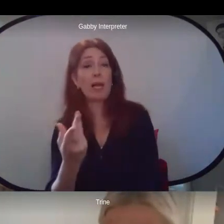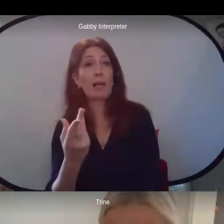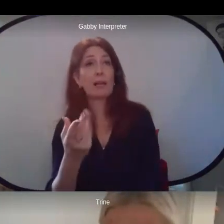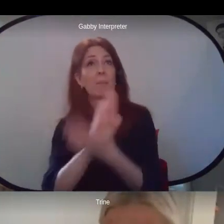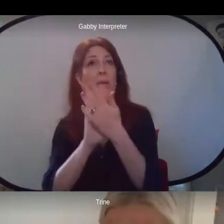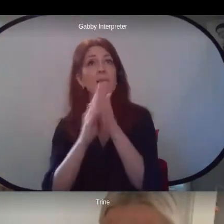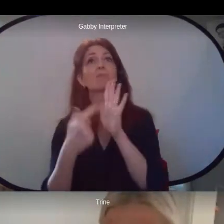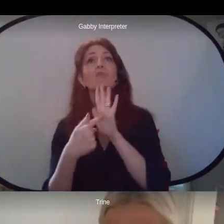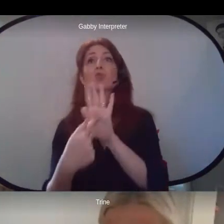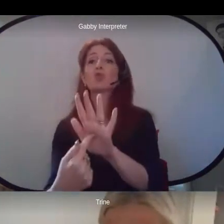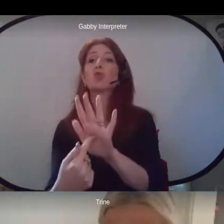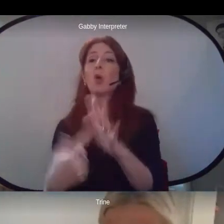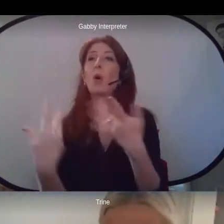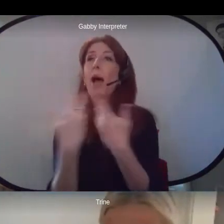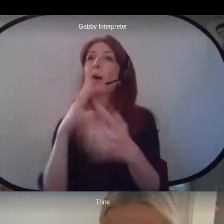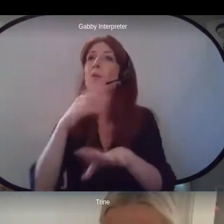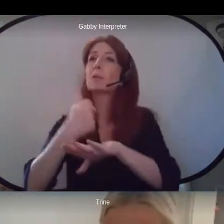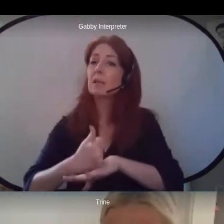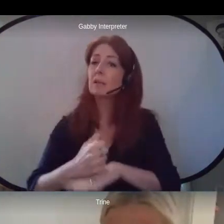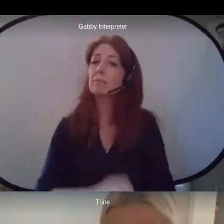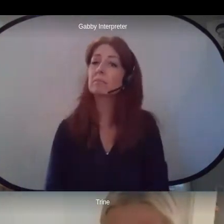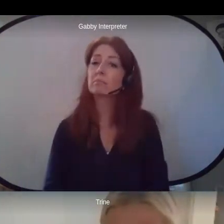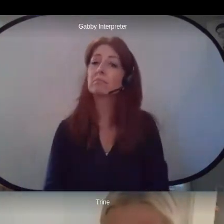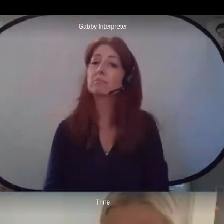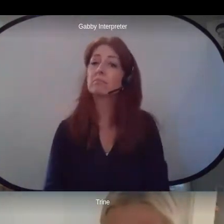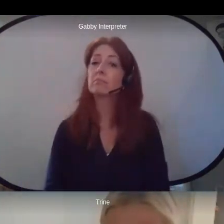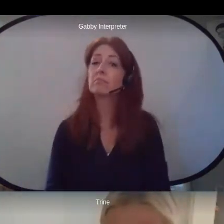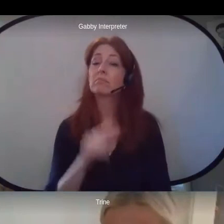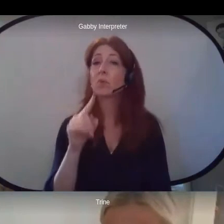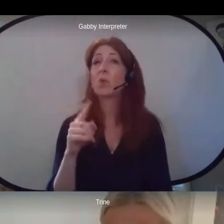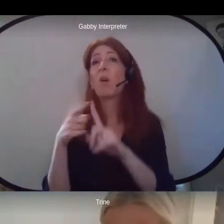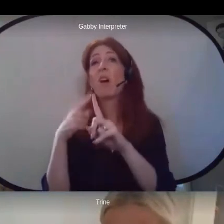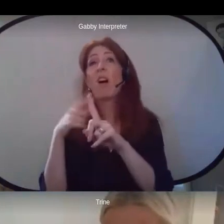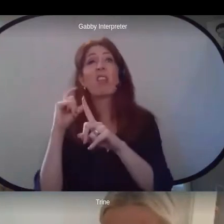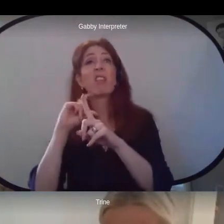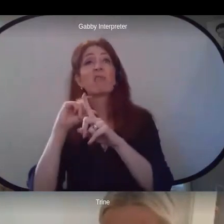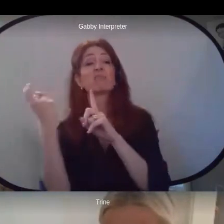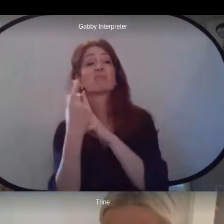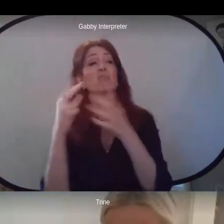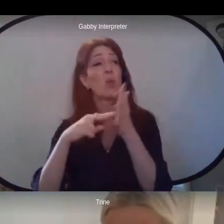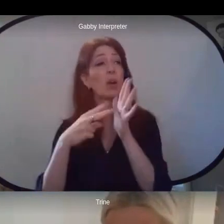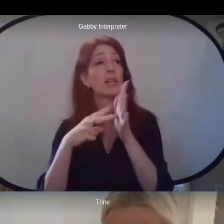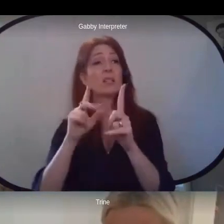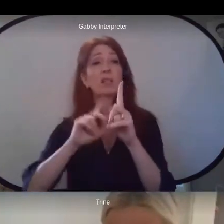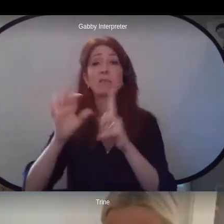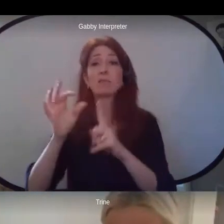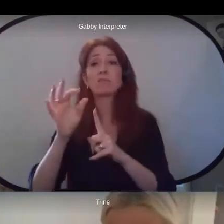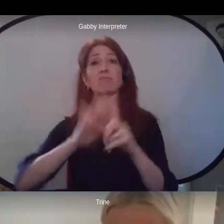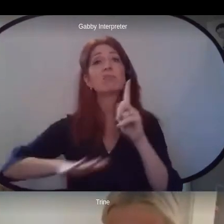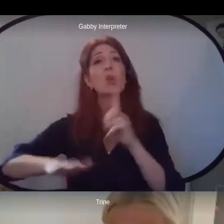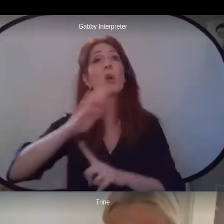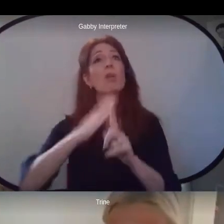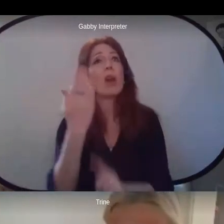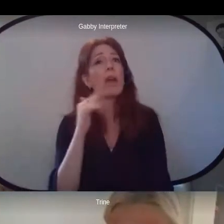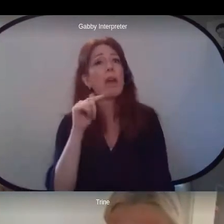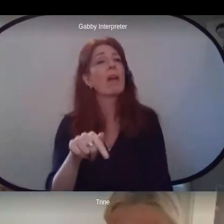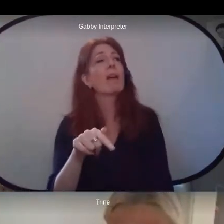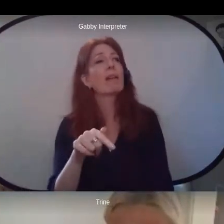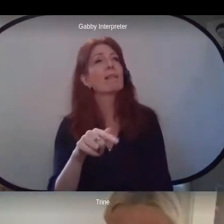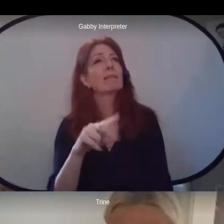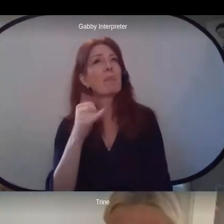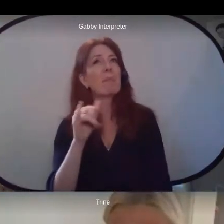guidelines of how to set up, and, you know, or other community organisations that are sort of around locally that have got that, sort of got some people that have got